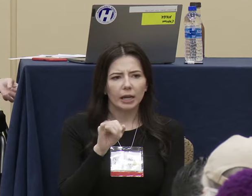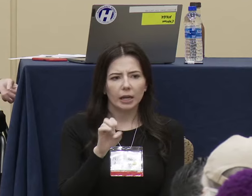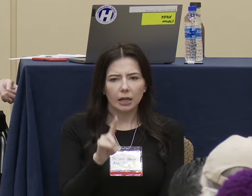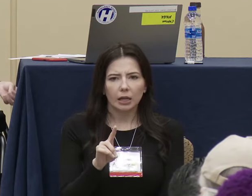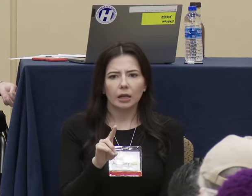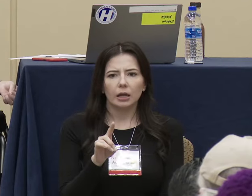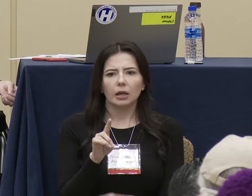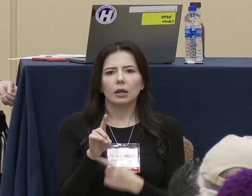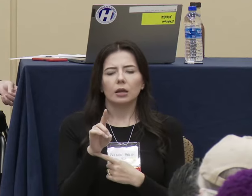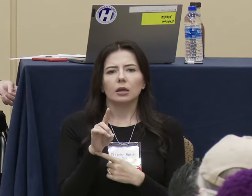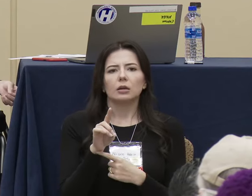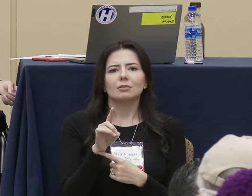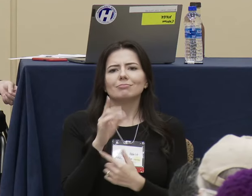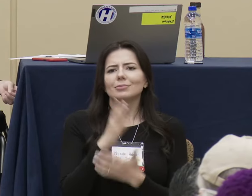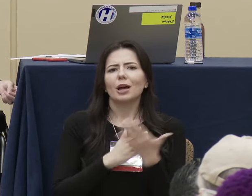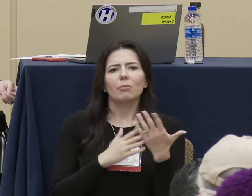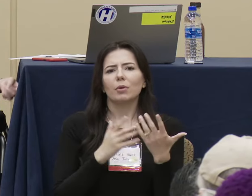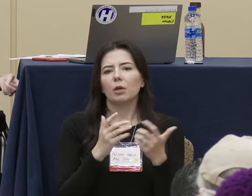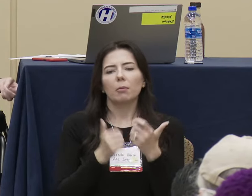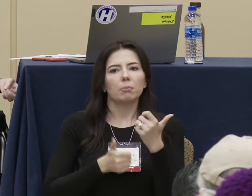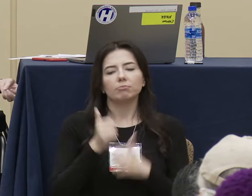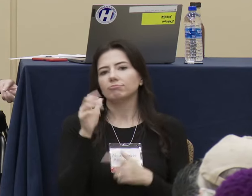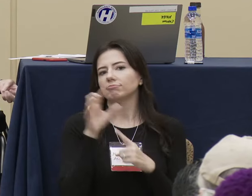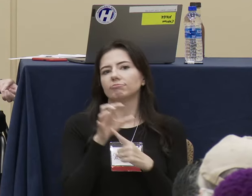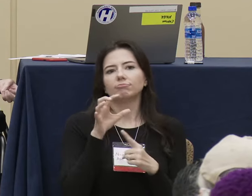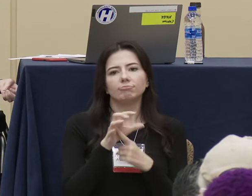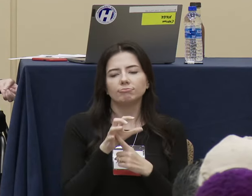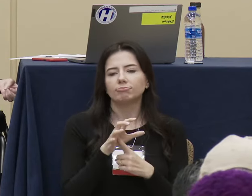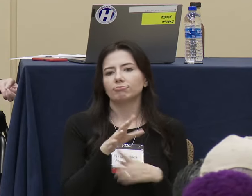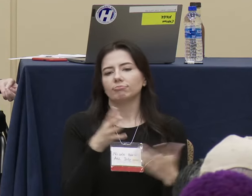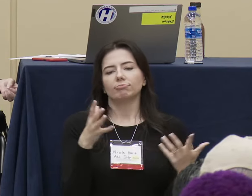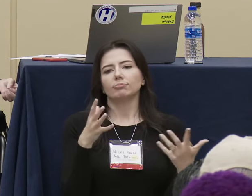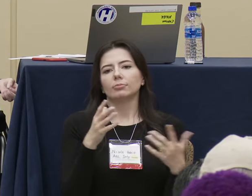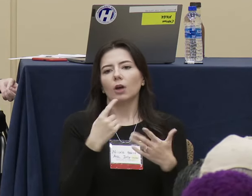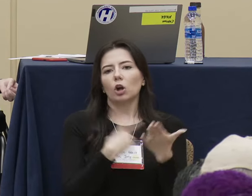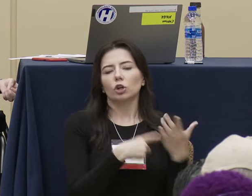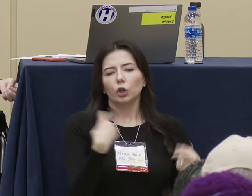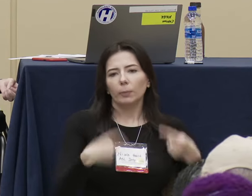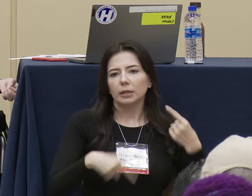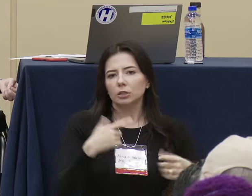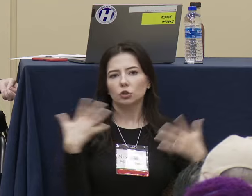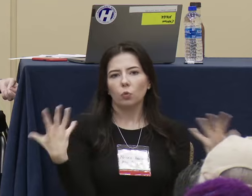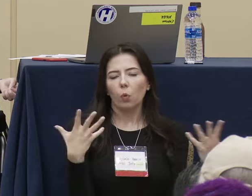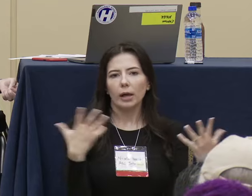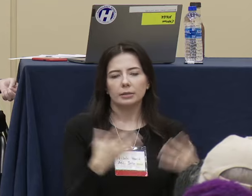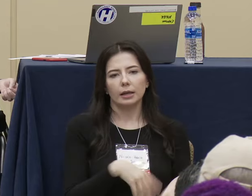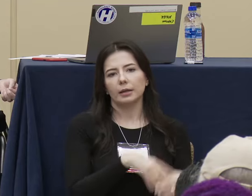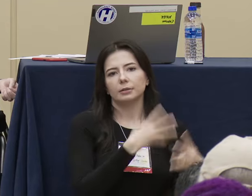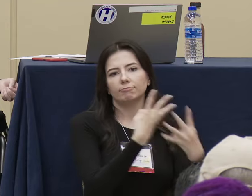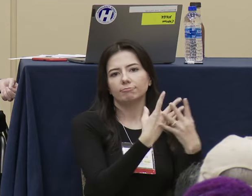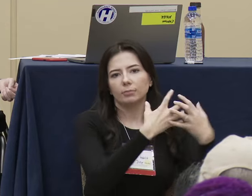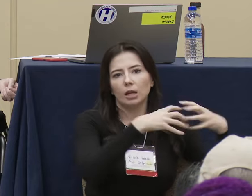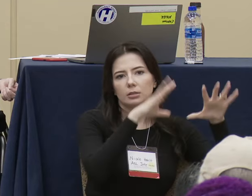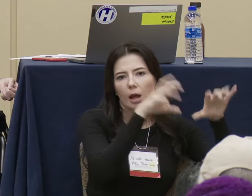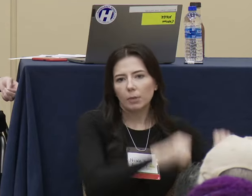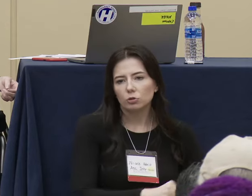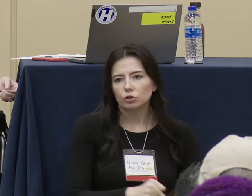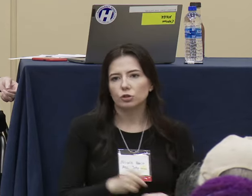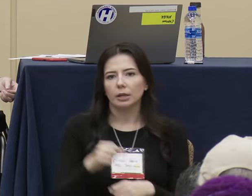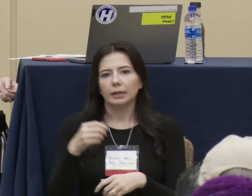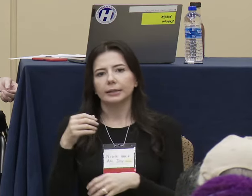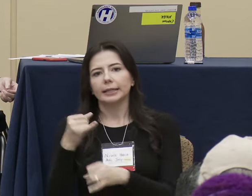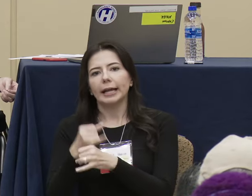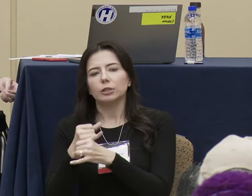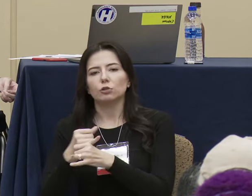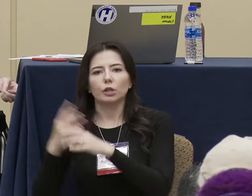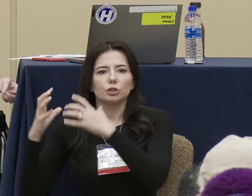Some of the most pervasive arguments against deinstitutionalization and prison abolition is the widespread belief